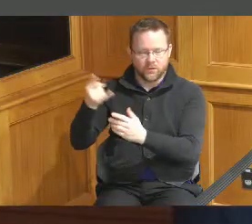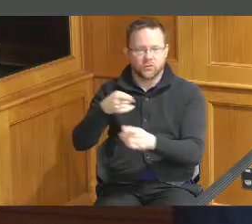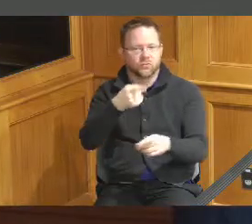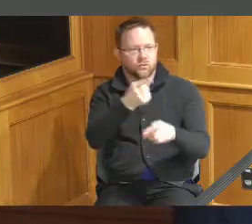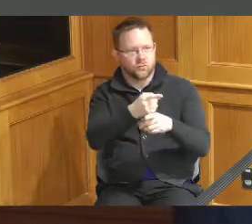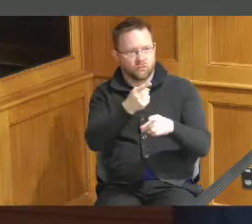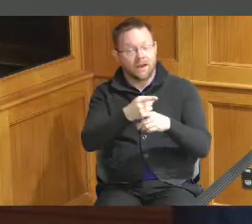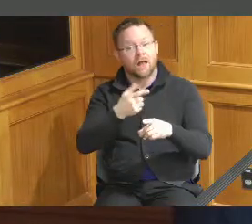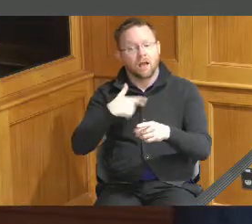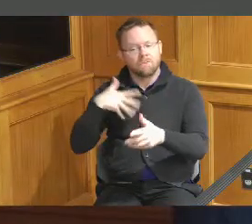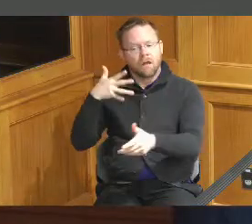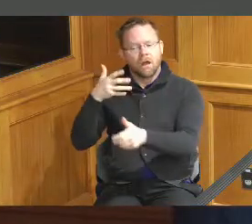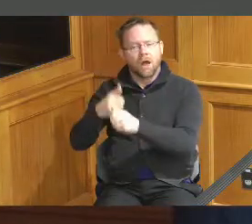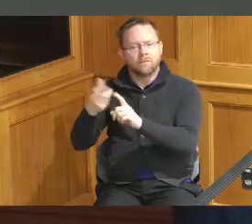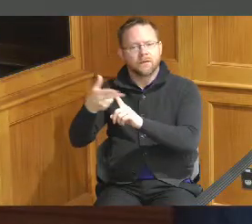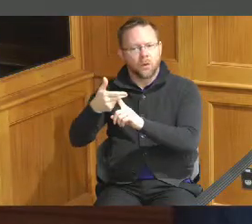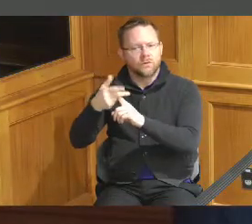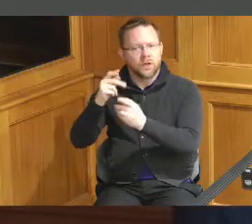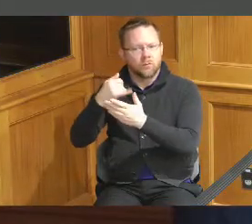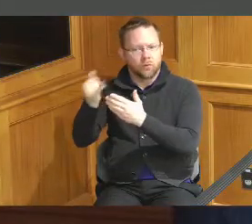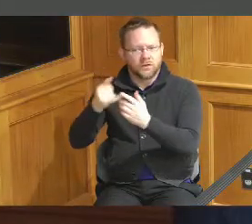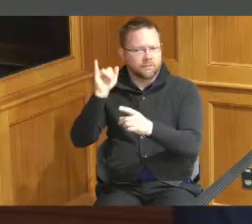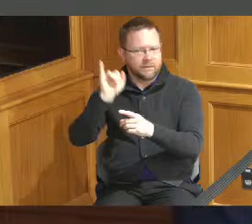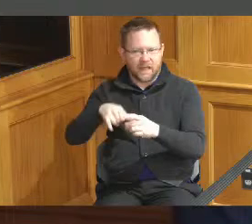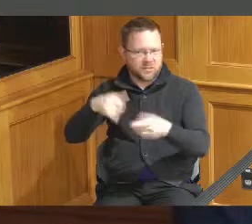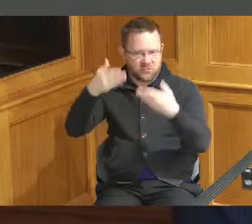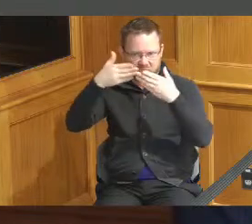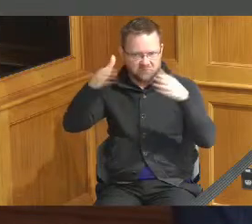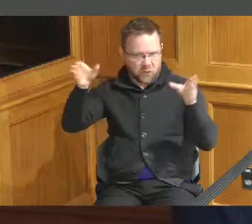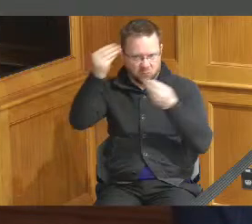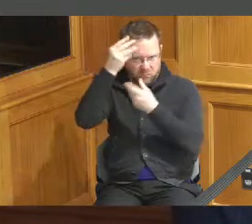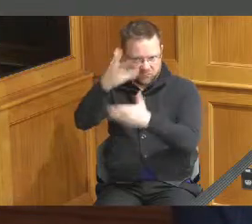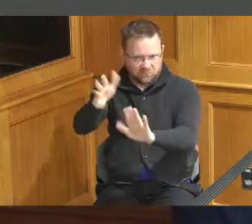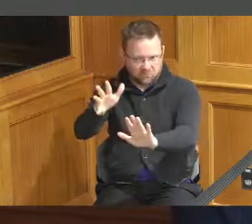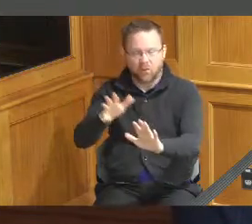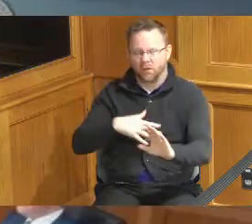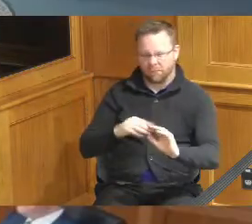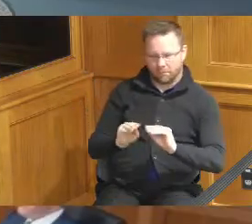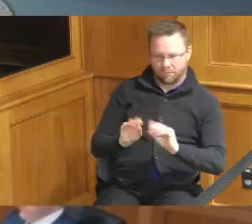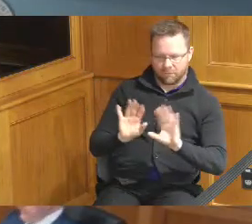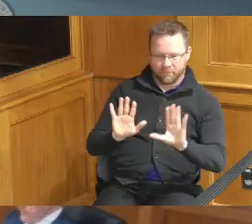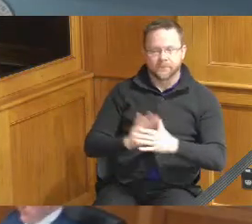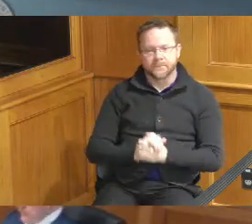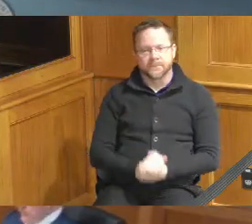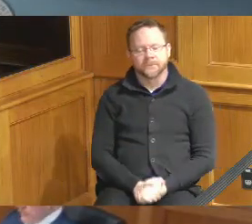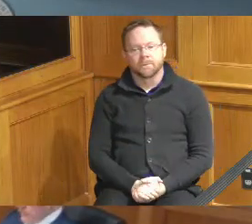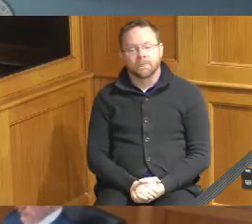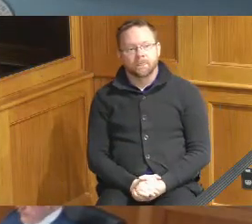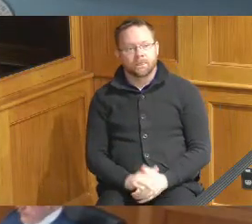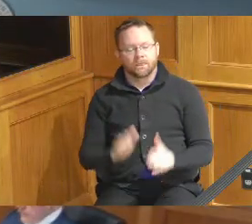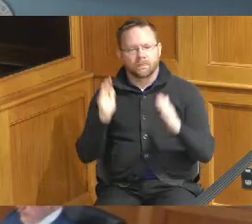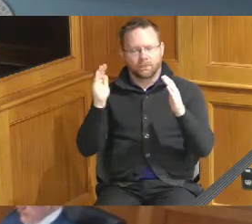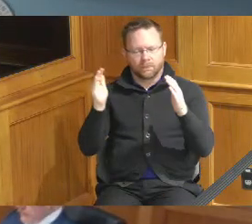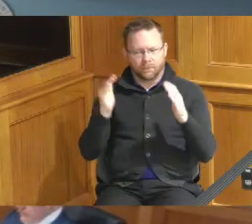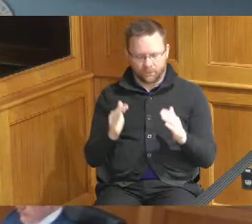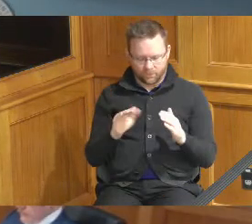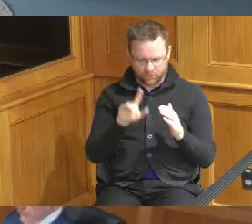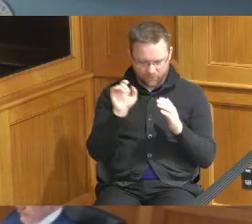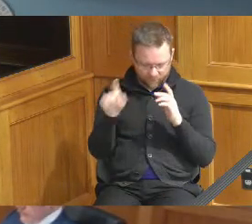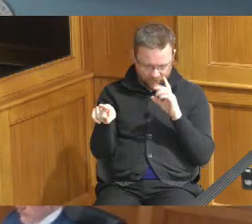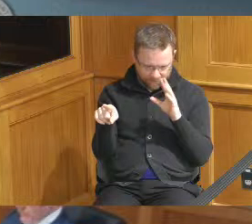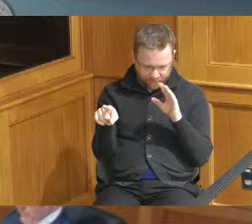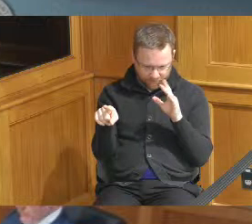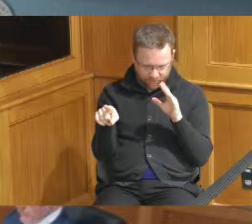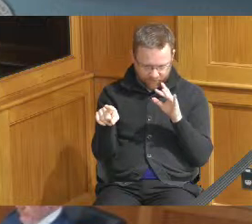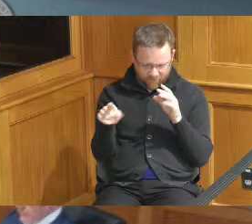I did give an update on the hotel project, but that was just for an update. Correct. Okay, I just wanted for clarity. The other thing I wanted to ask you